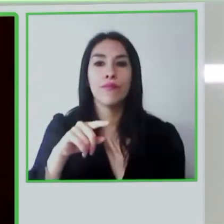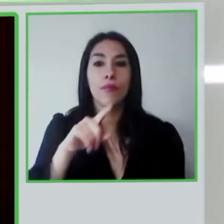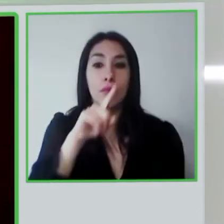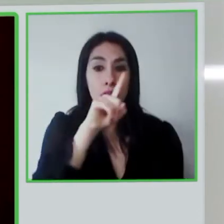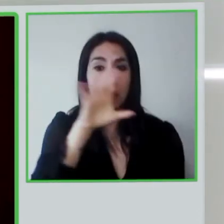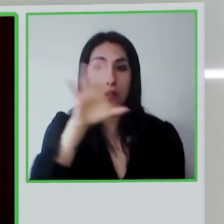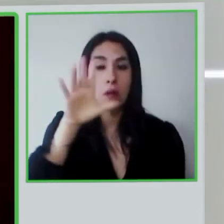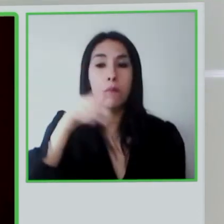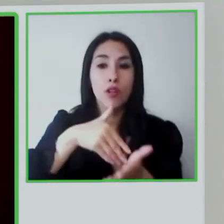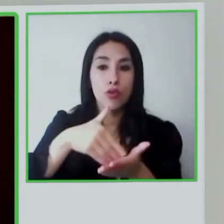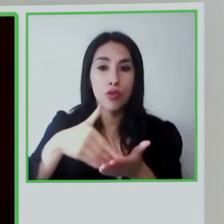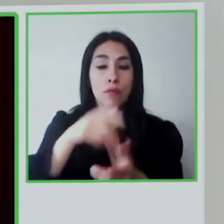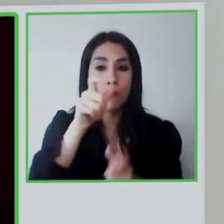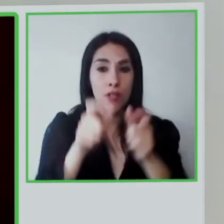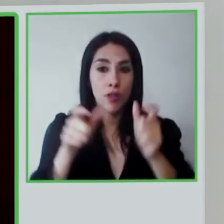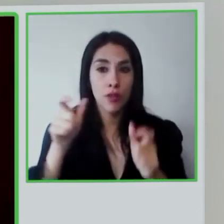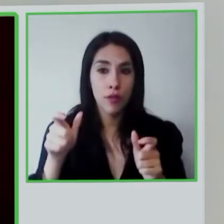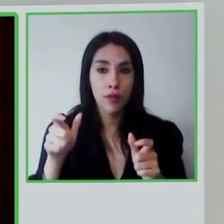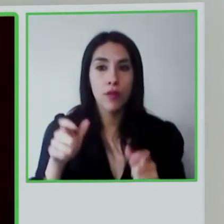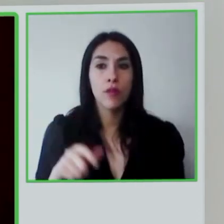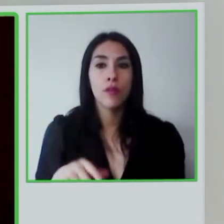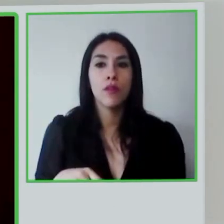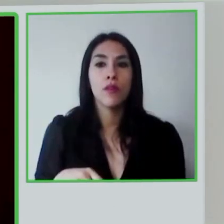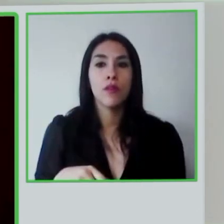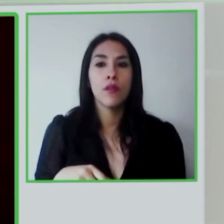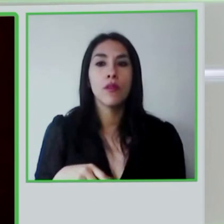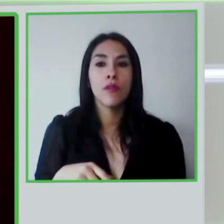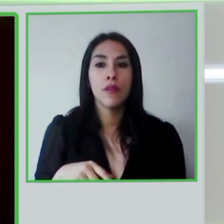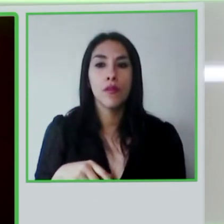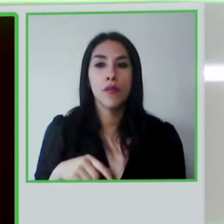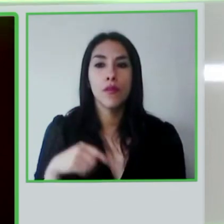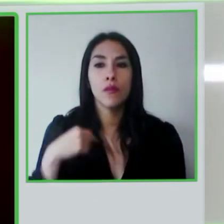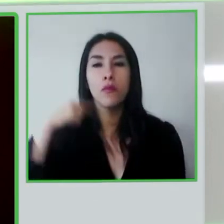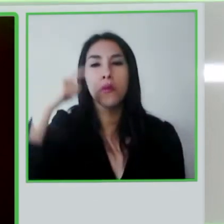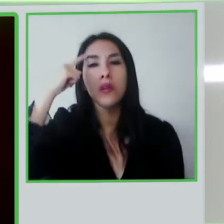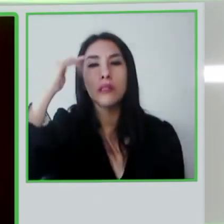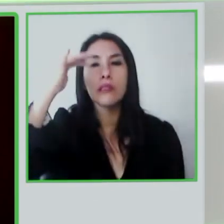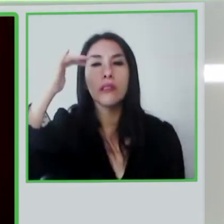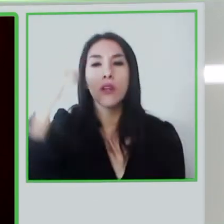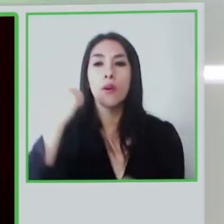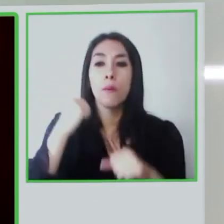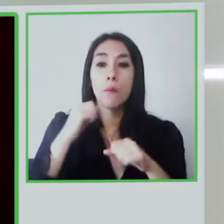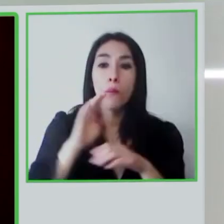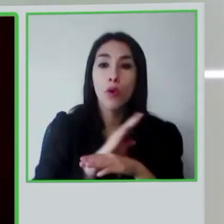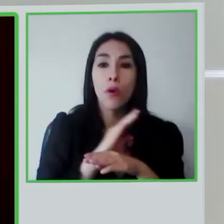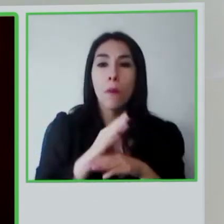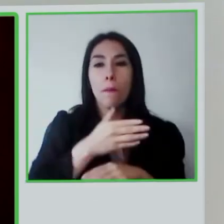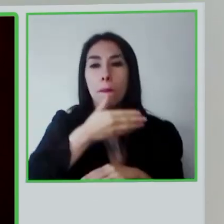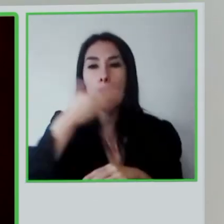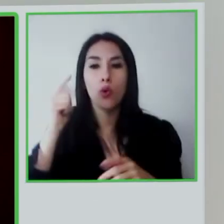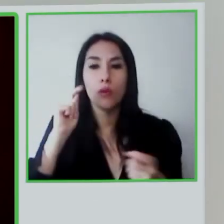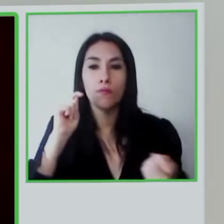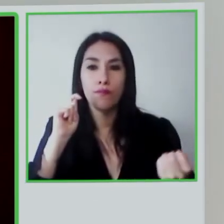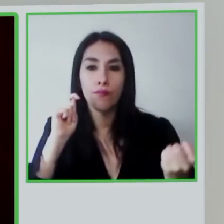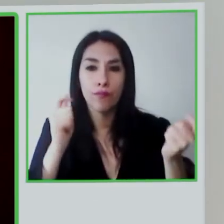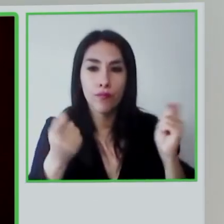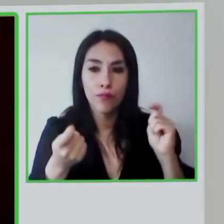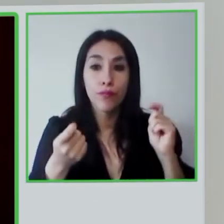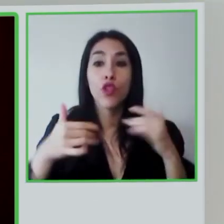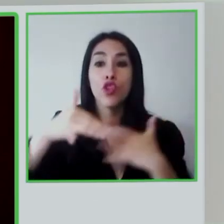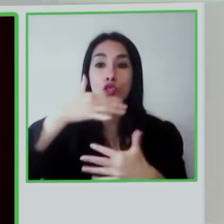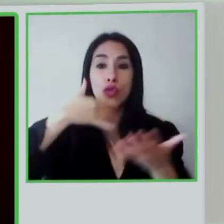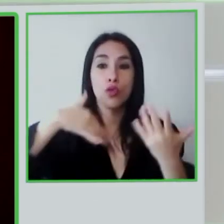Shouldn't you change the bulbs, the lights, because they are stopping their work just because they have a migraine and that hasn't